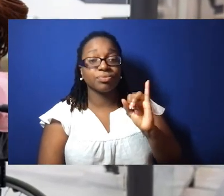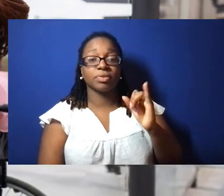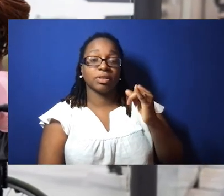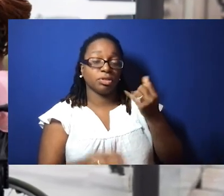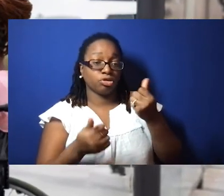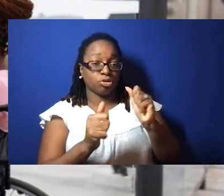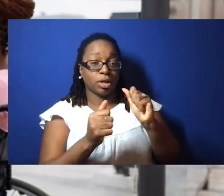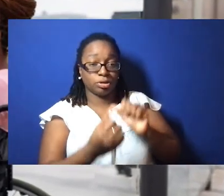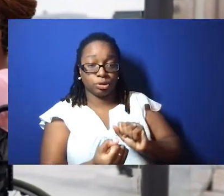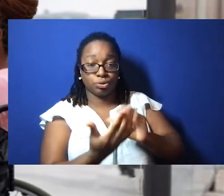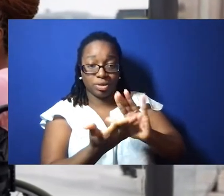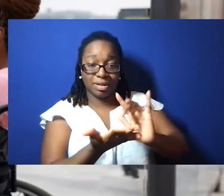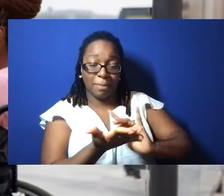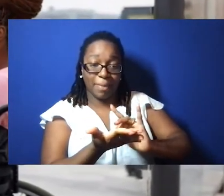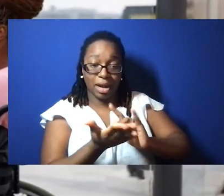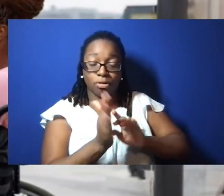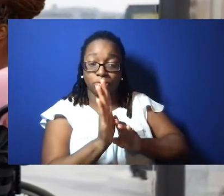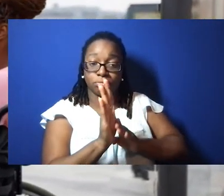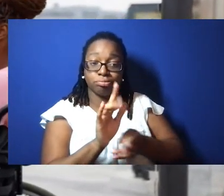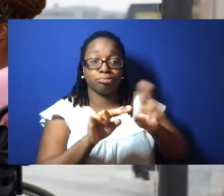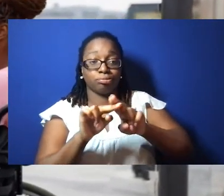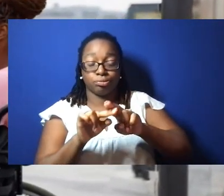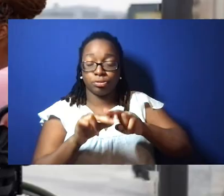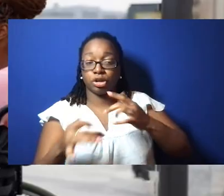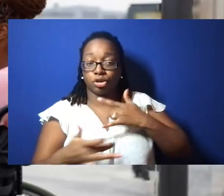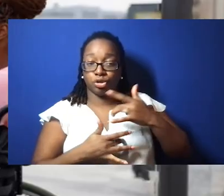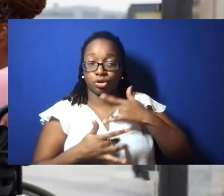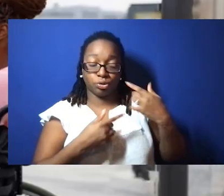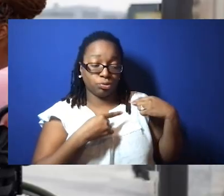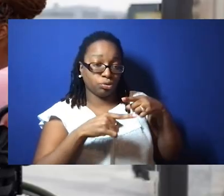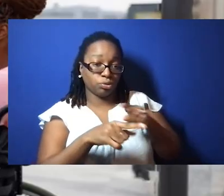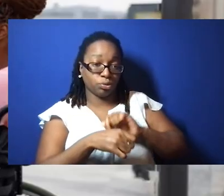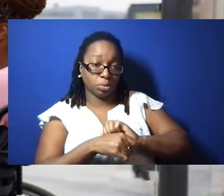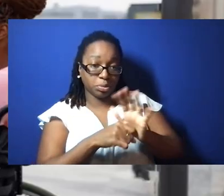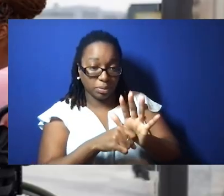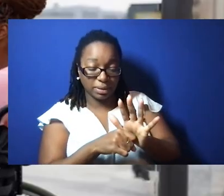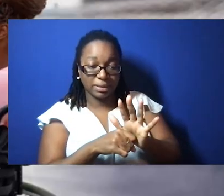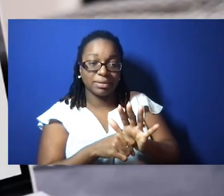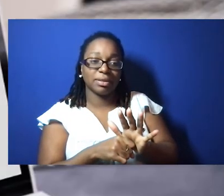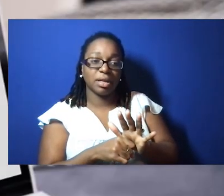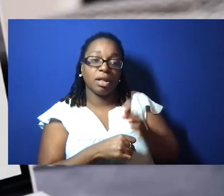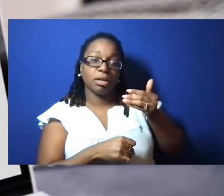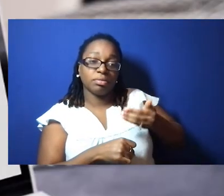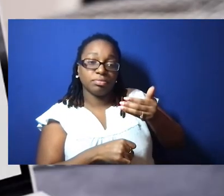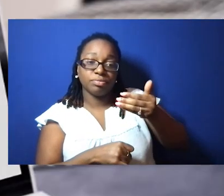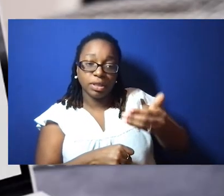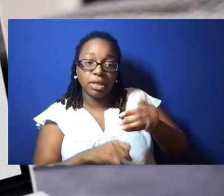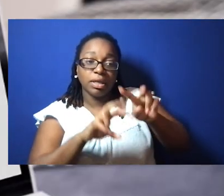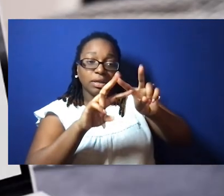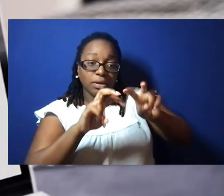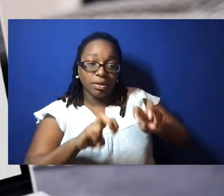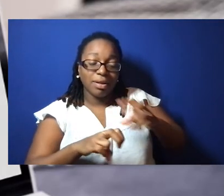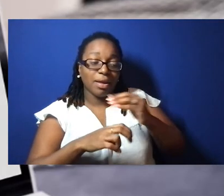Similarly, in the efforts to address medical surge concerns during the COVID-19 pandemic, regularly